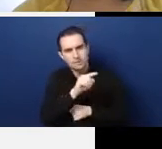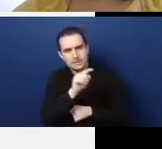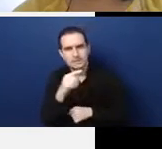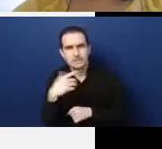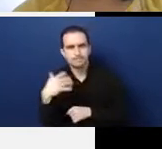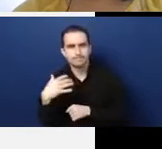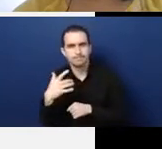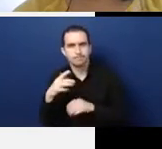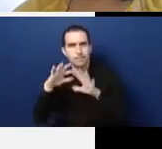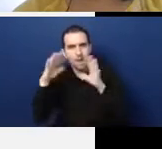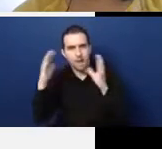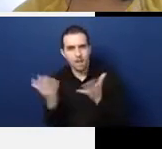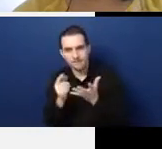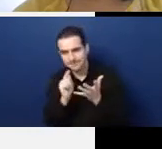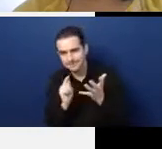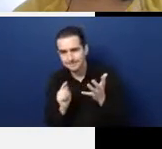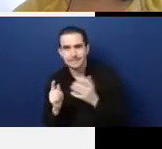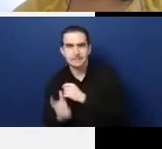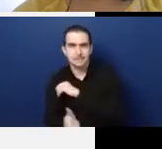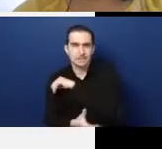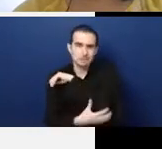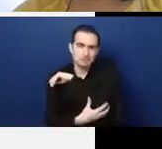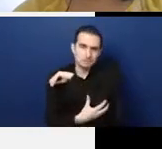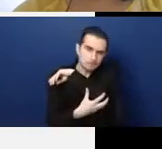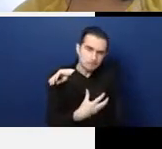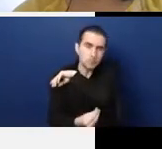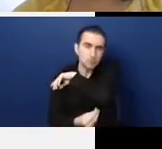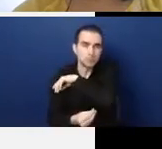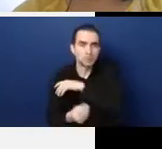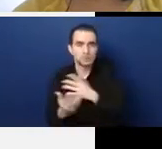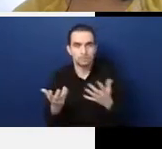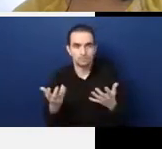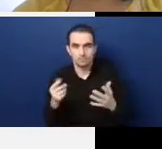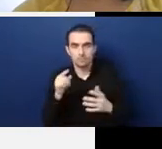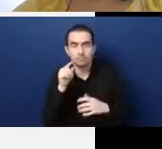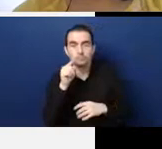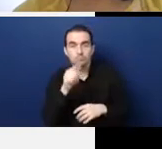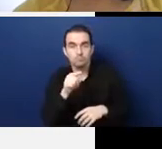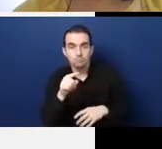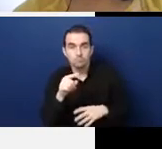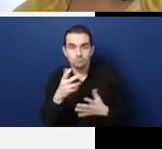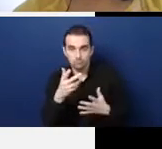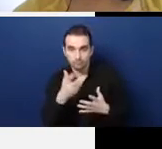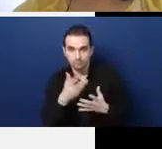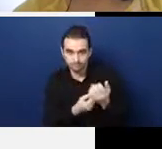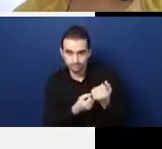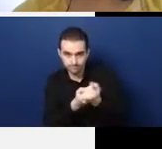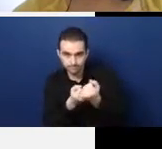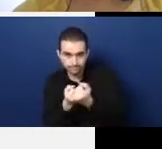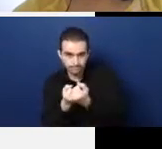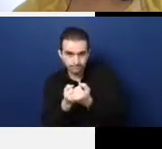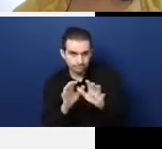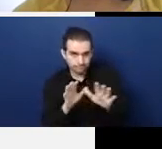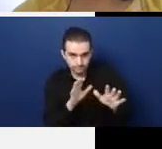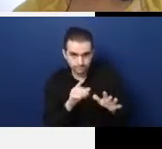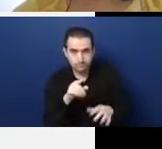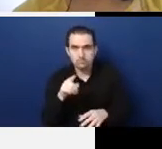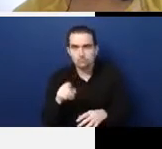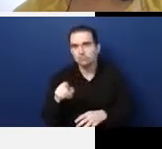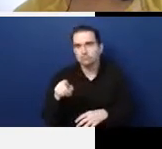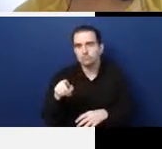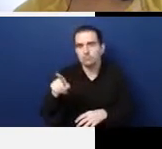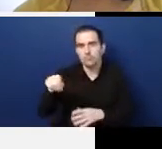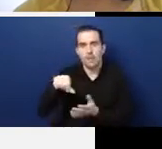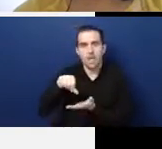we focus on protection of sight, fighting disease, disability rights, and research.